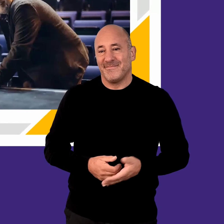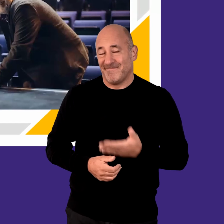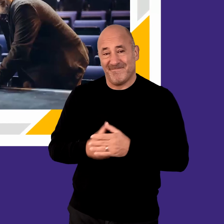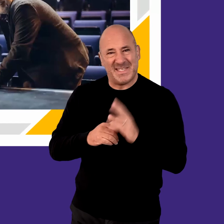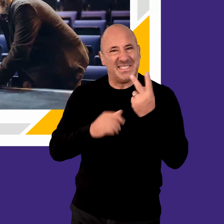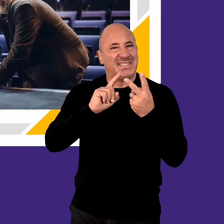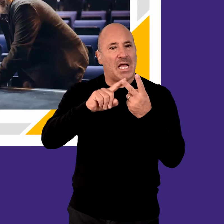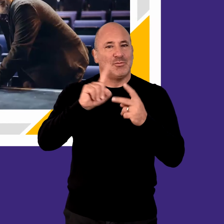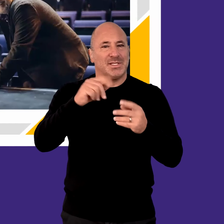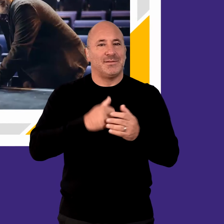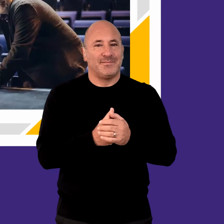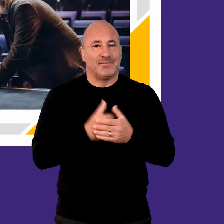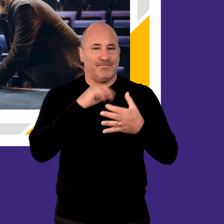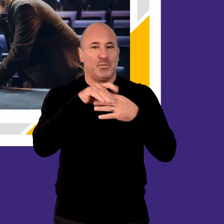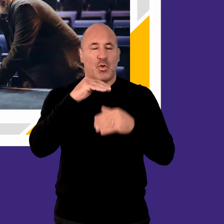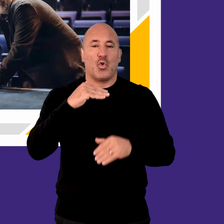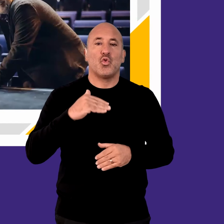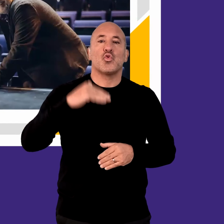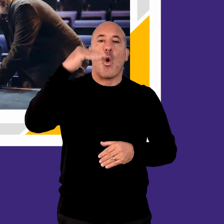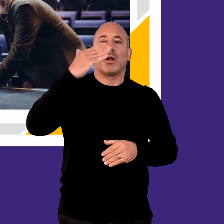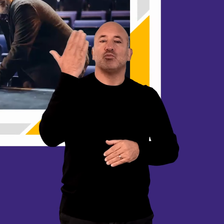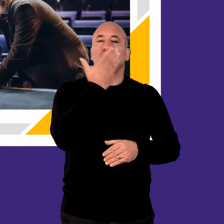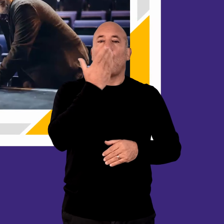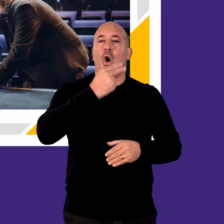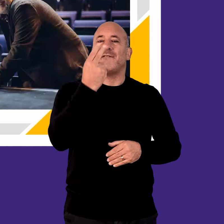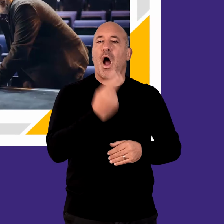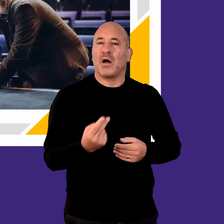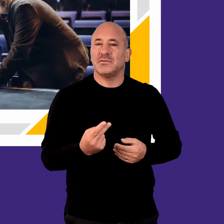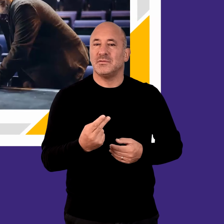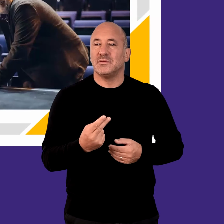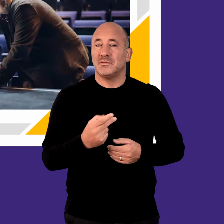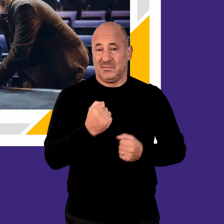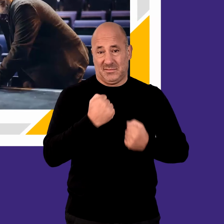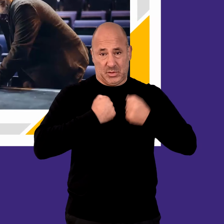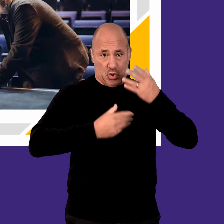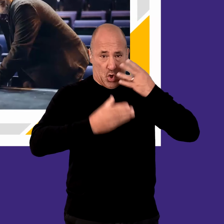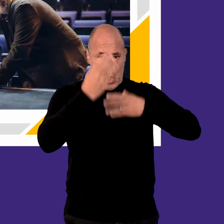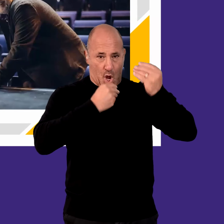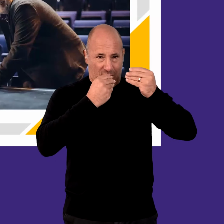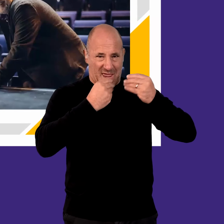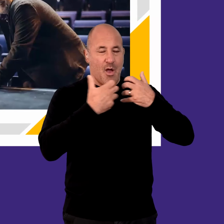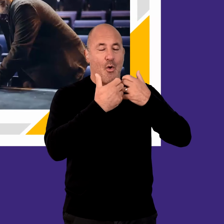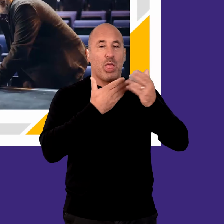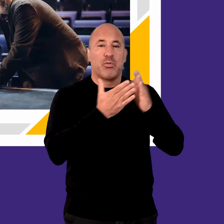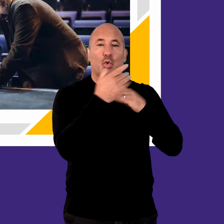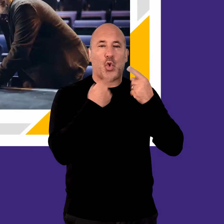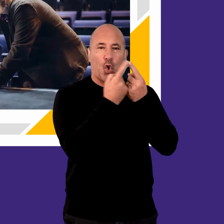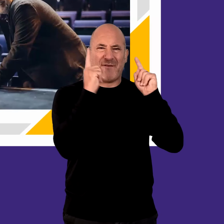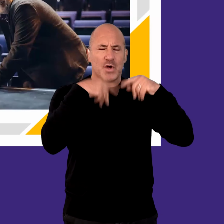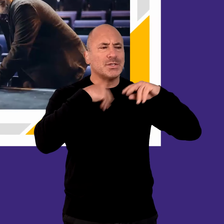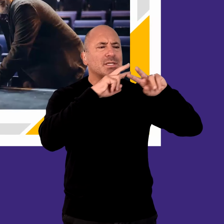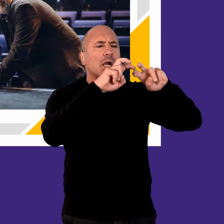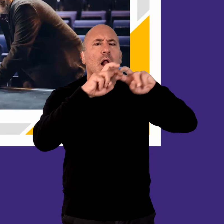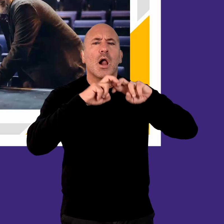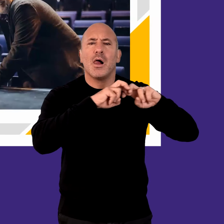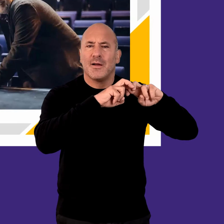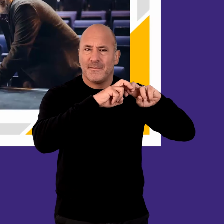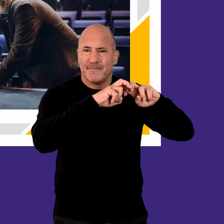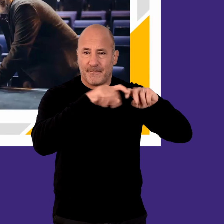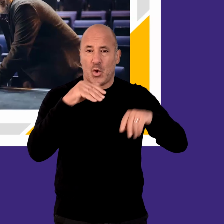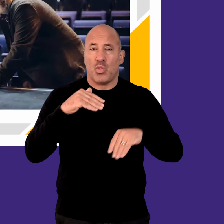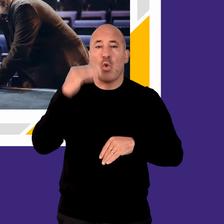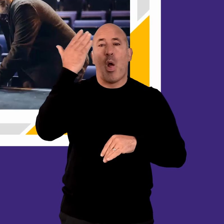The second example is around our relationship with the Northern School of Art, which has used our learning from our exploration